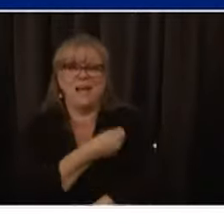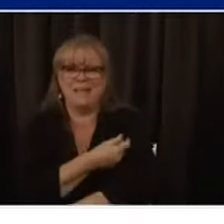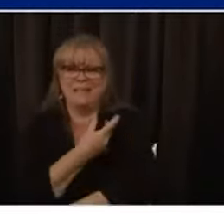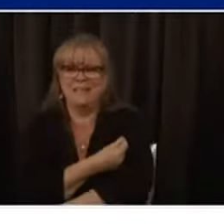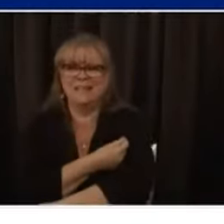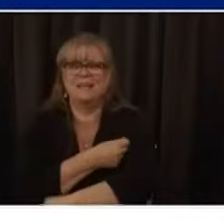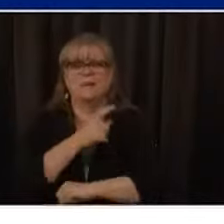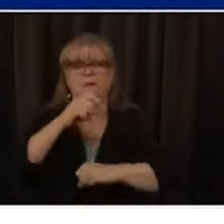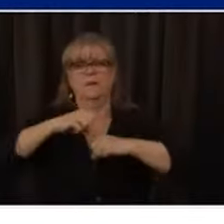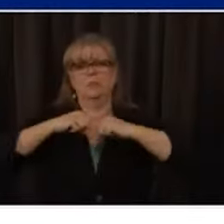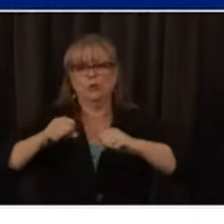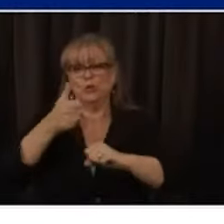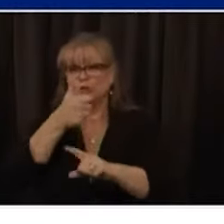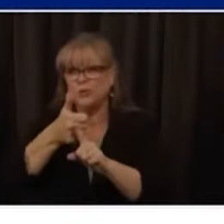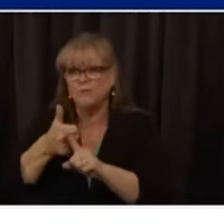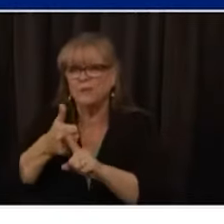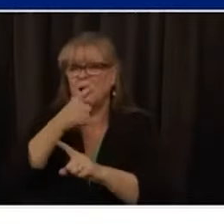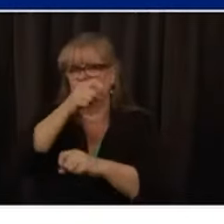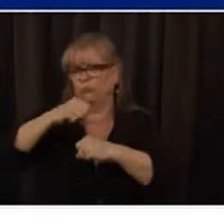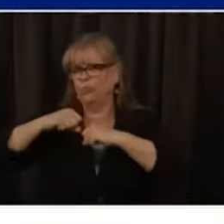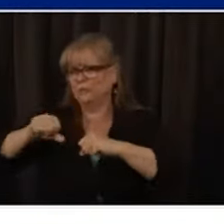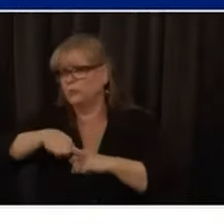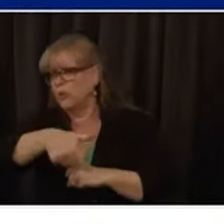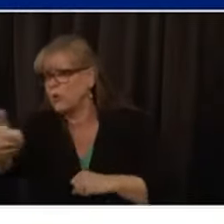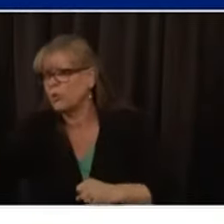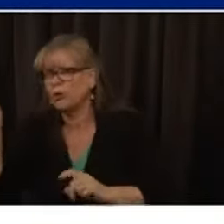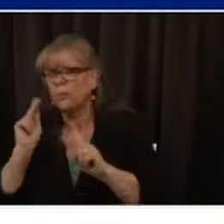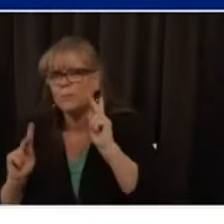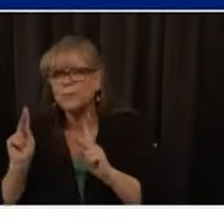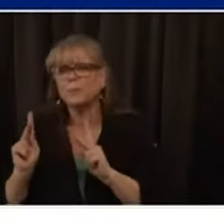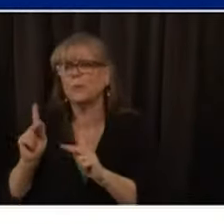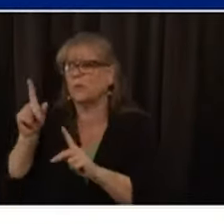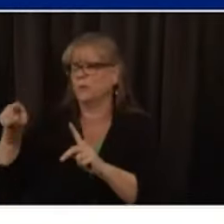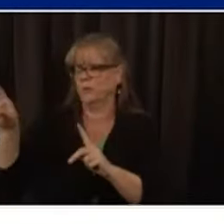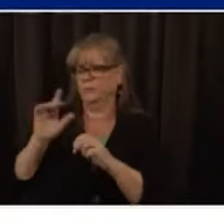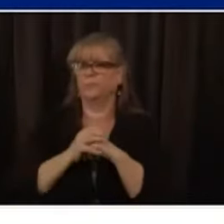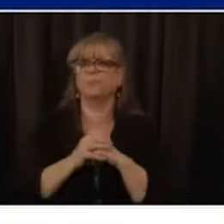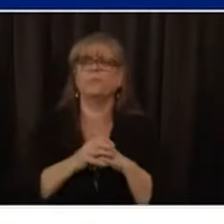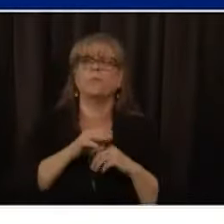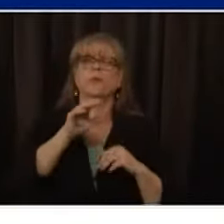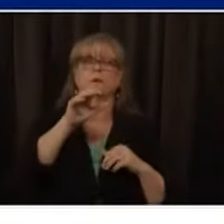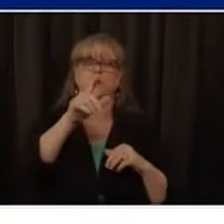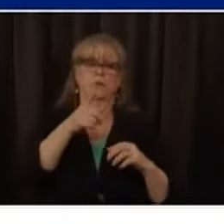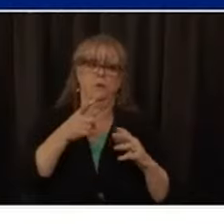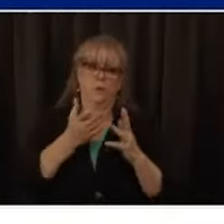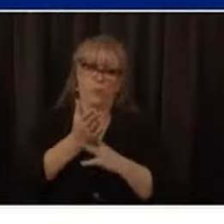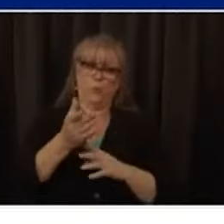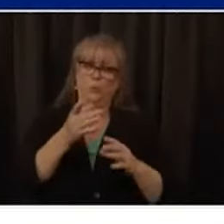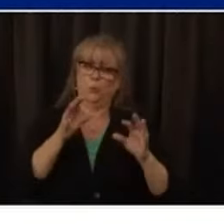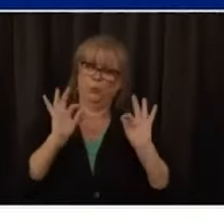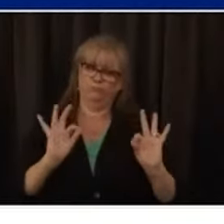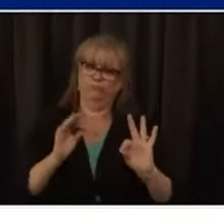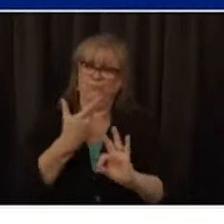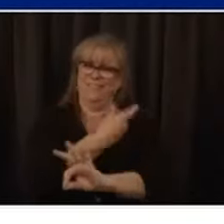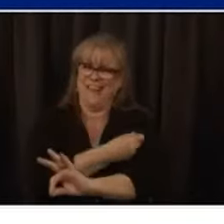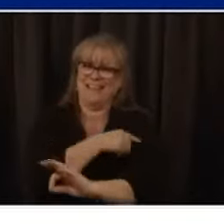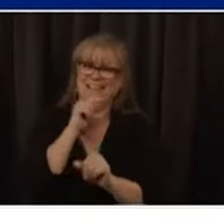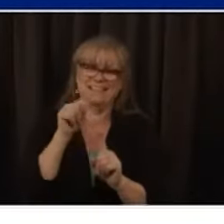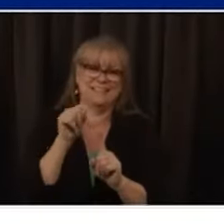everybody that you come in contact with by being successfully vaccinated. And while the increase in variants